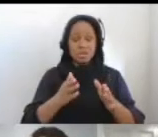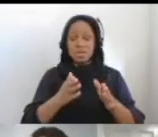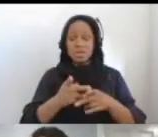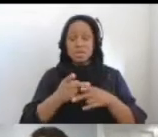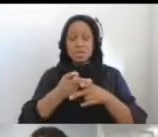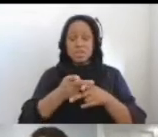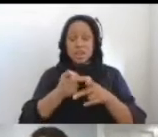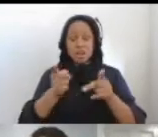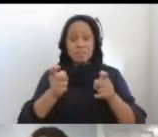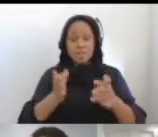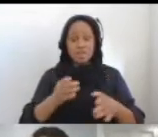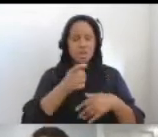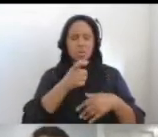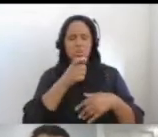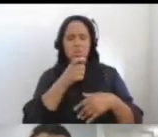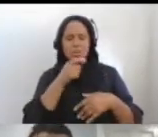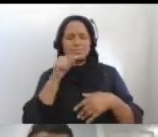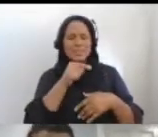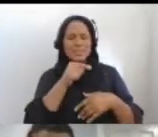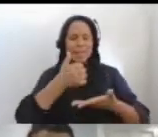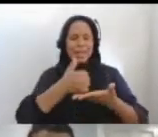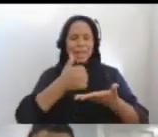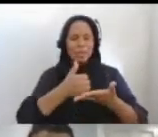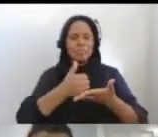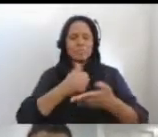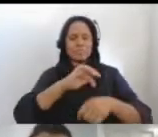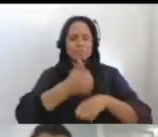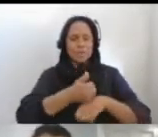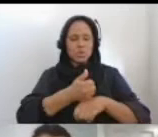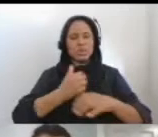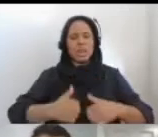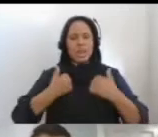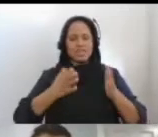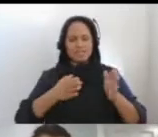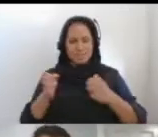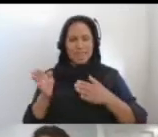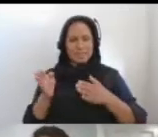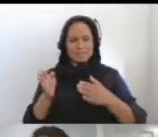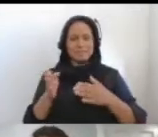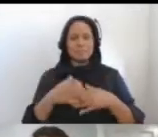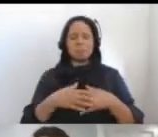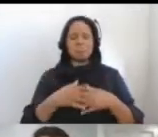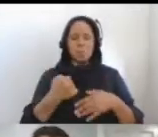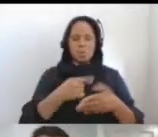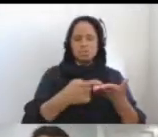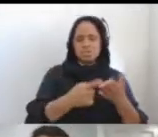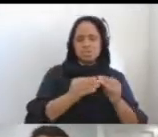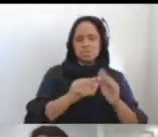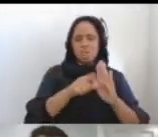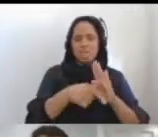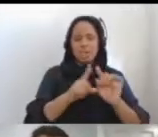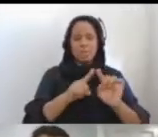build a life plan for the client. And we'll talk more about that in a little bit. But the care manager is someone